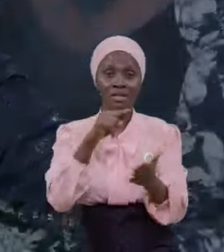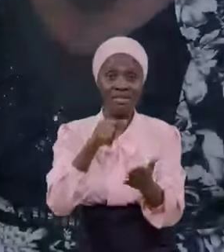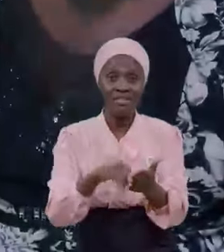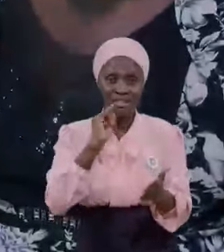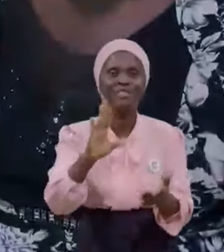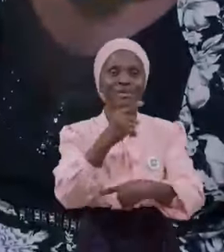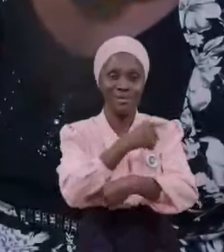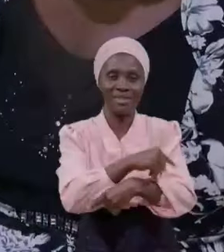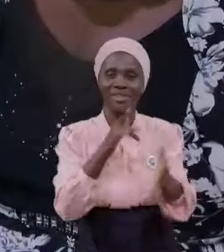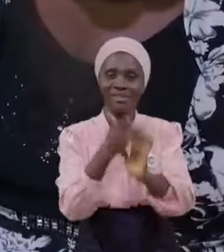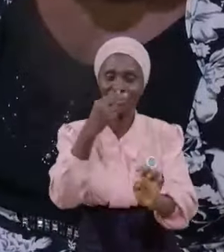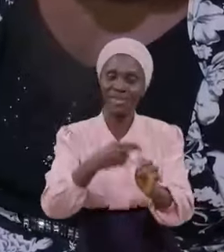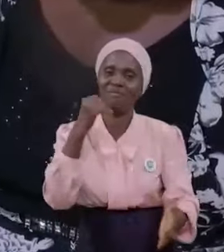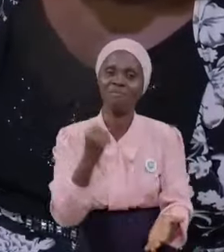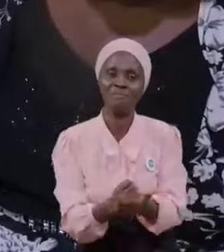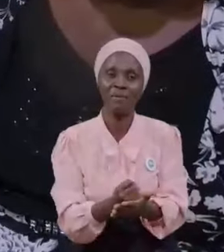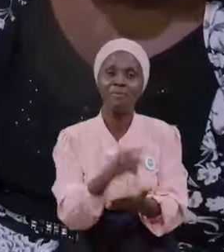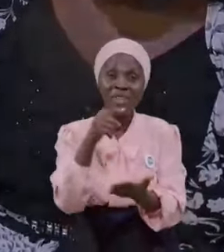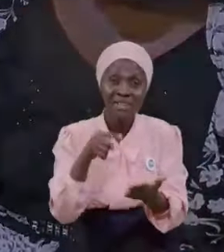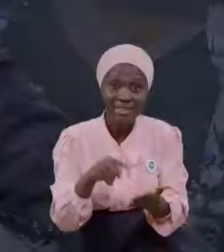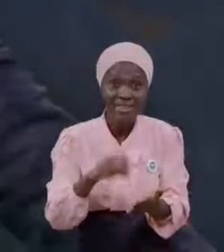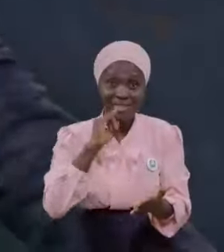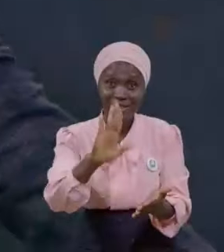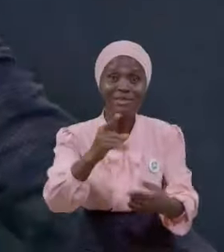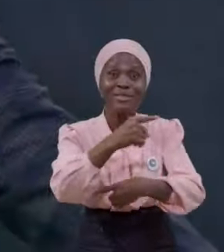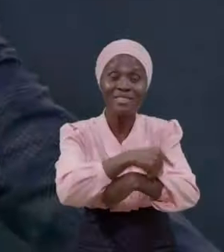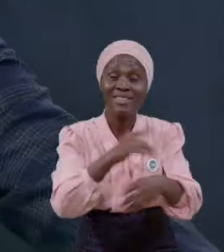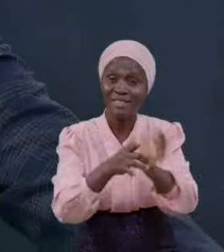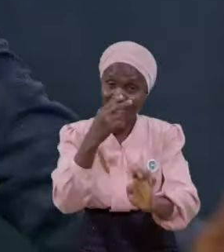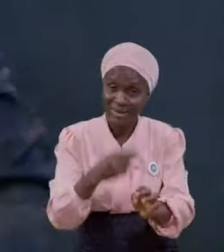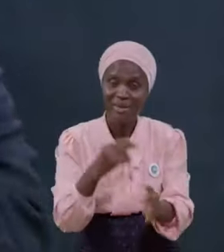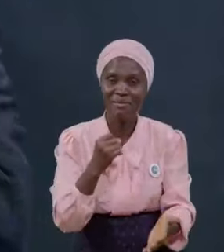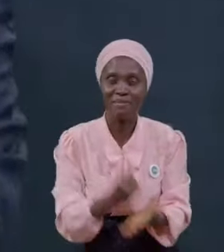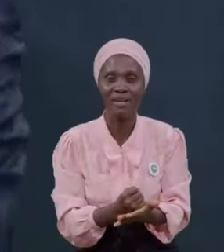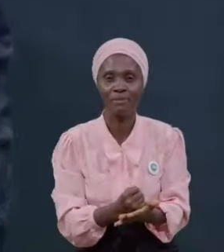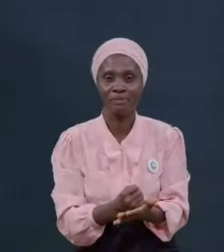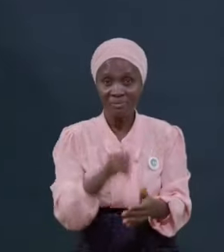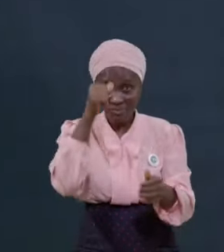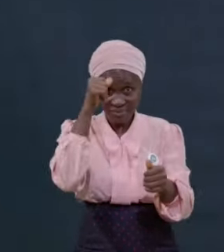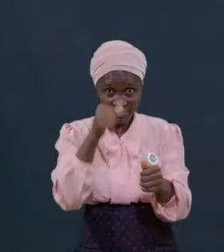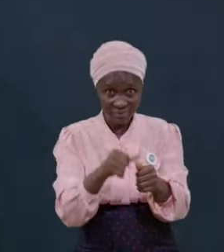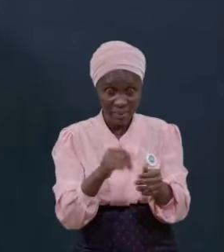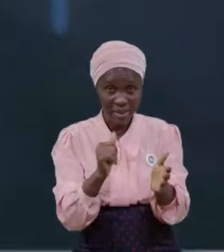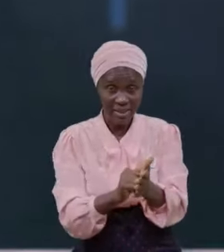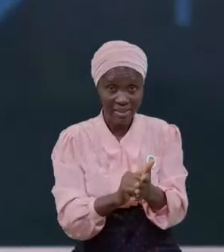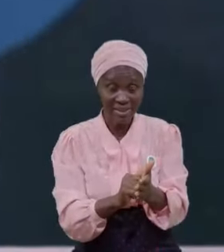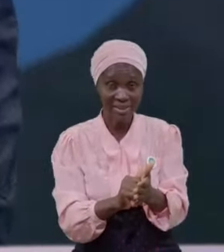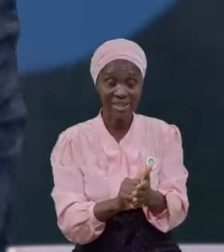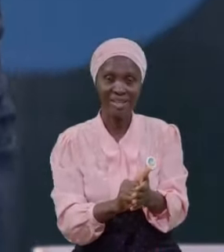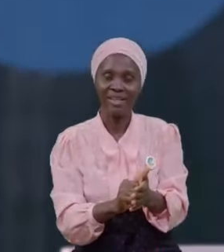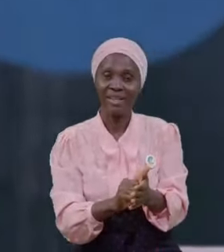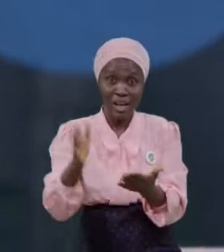day. You remember the stanza 3 of the song I was reading to you, almost